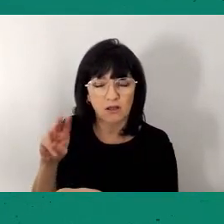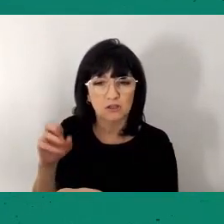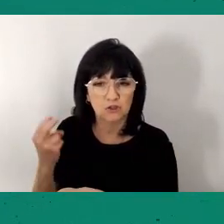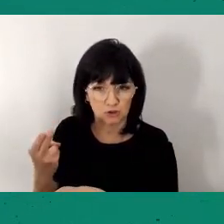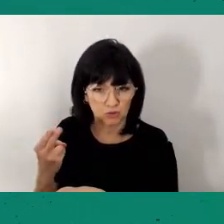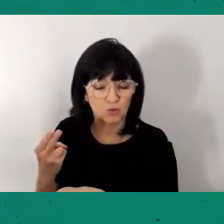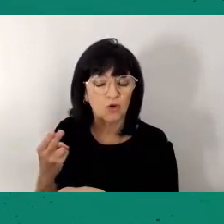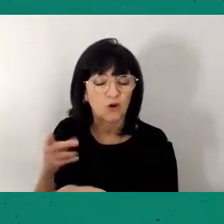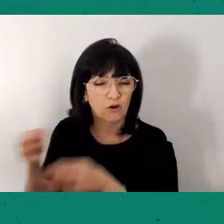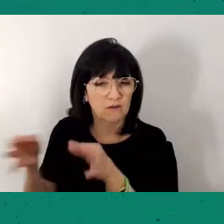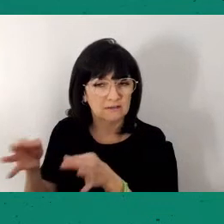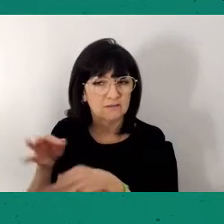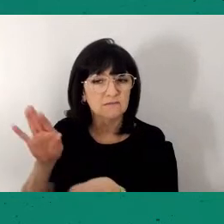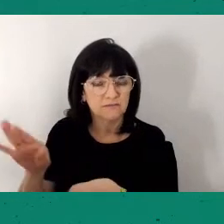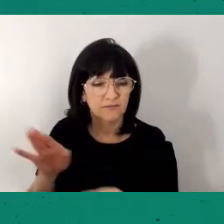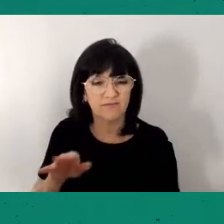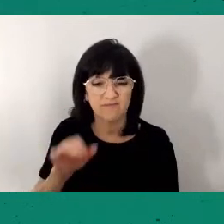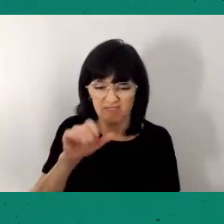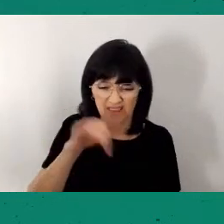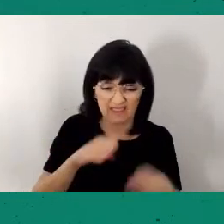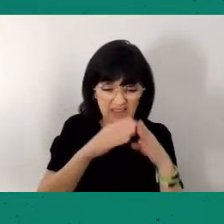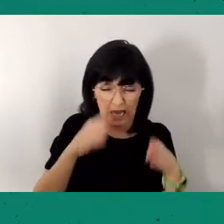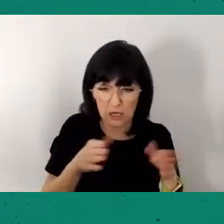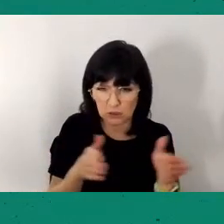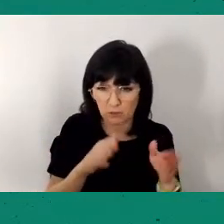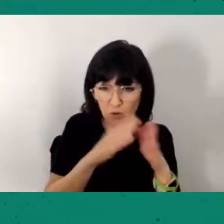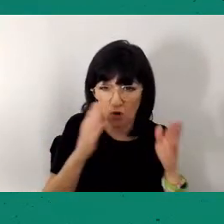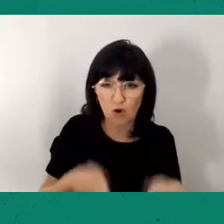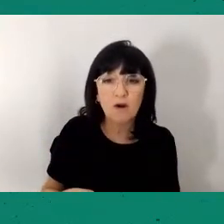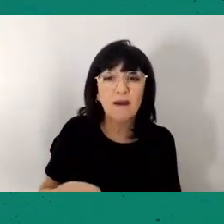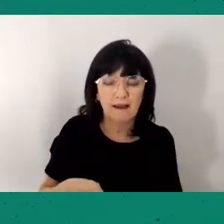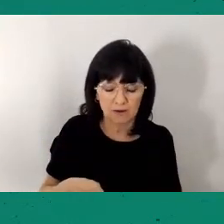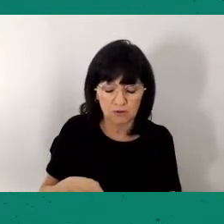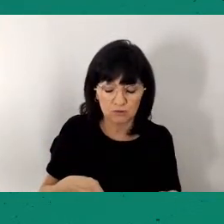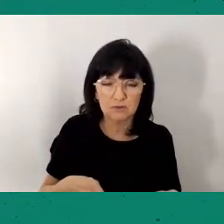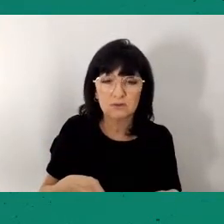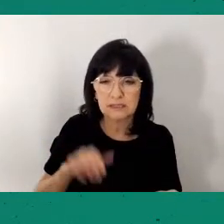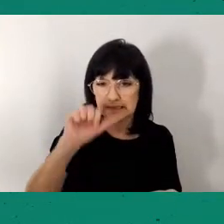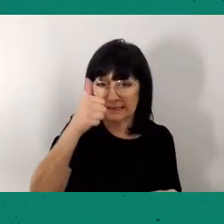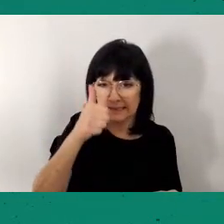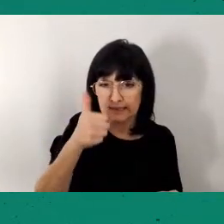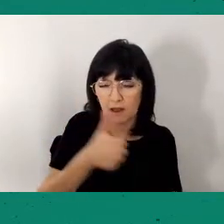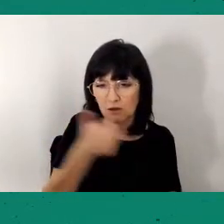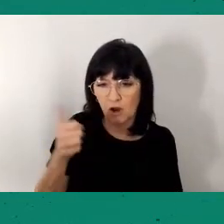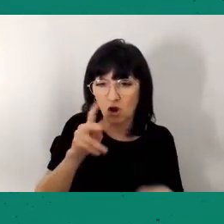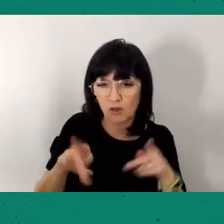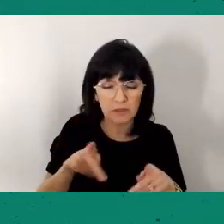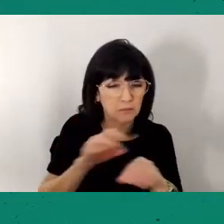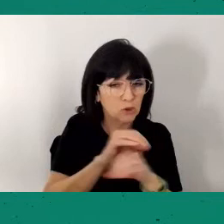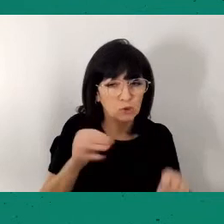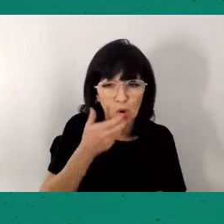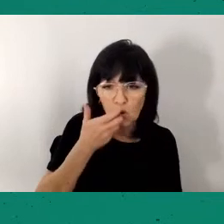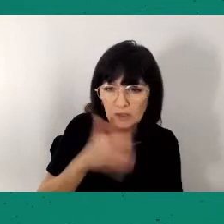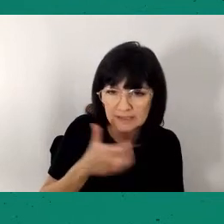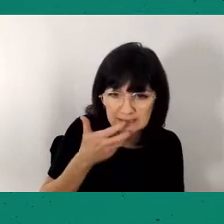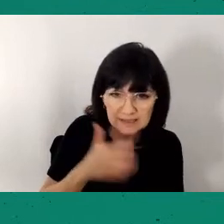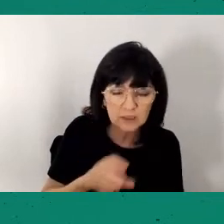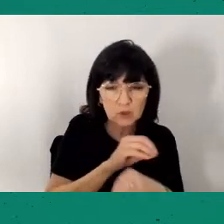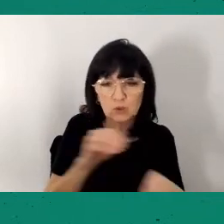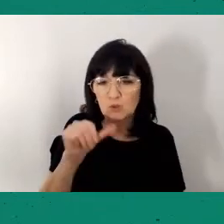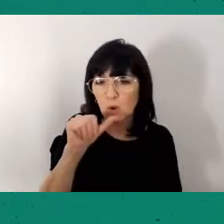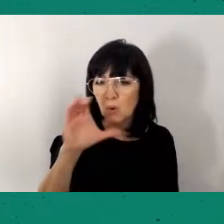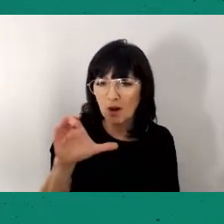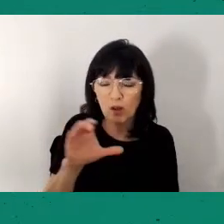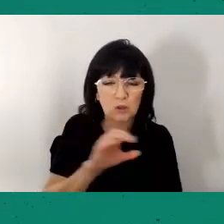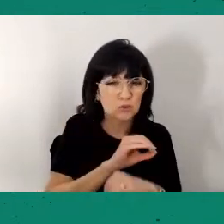boarding house with 10 other people, and there was no central heating, no central air, no hot and cold running water,